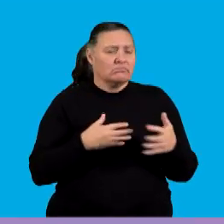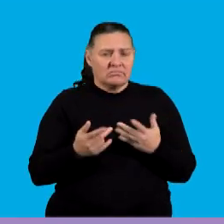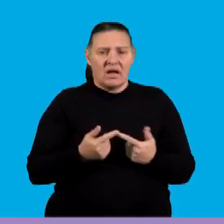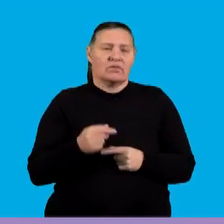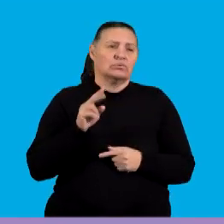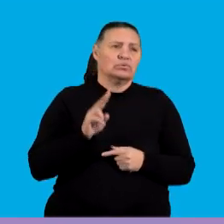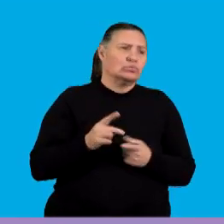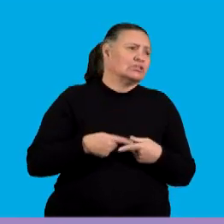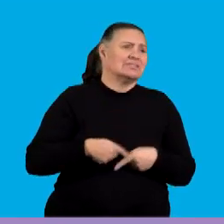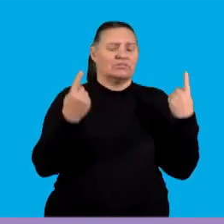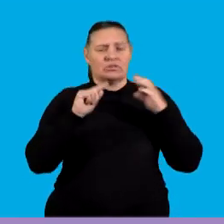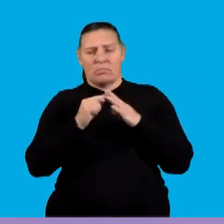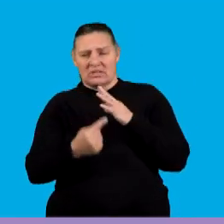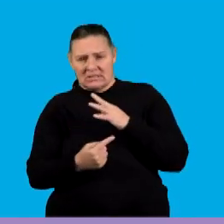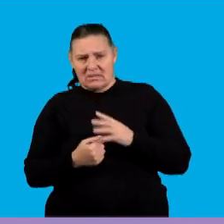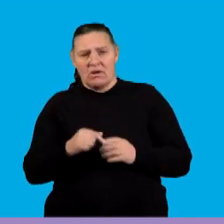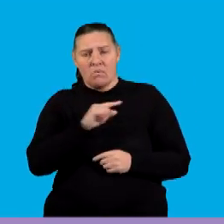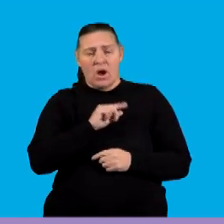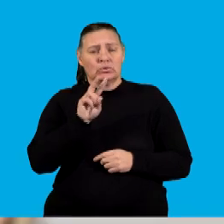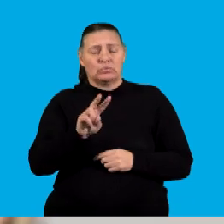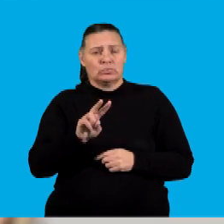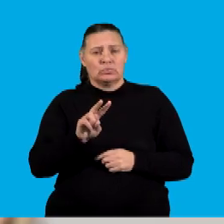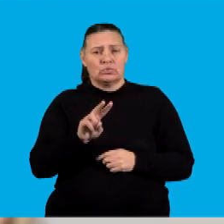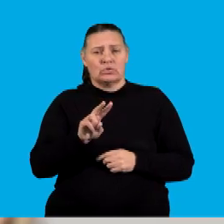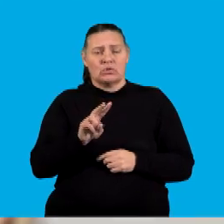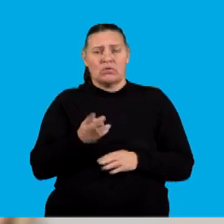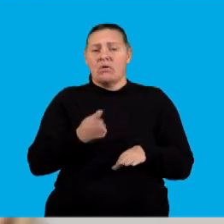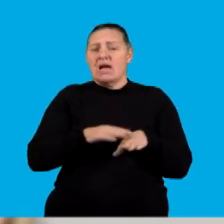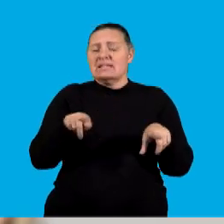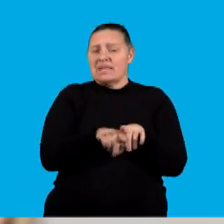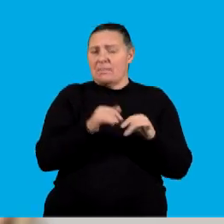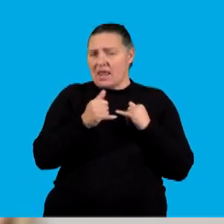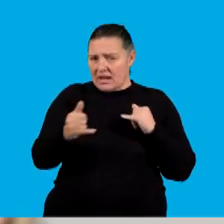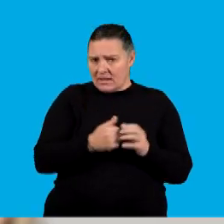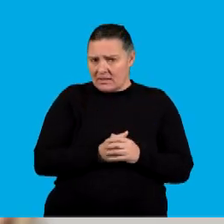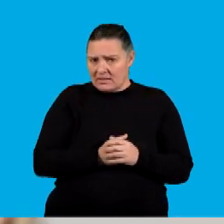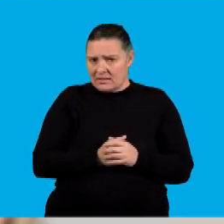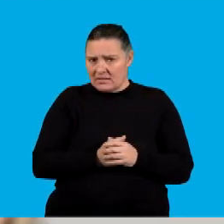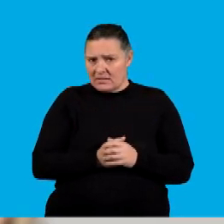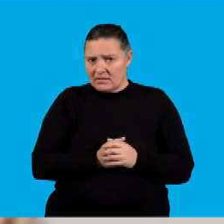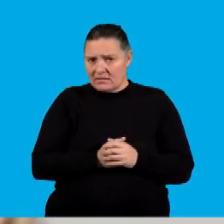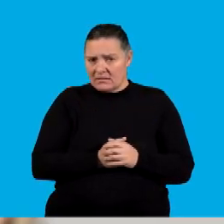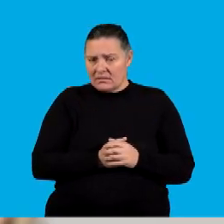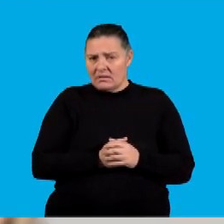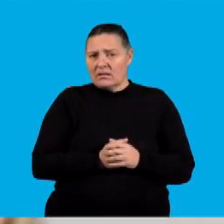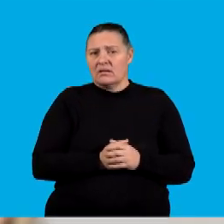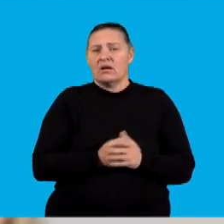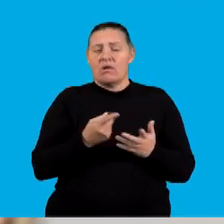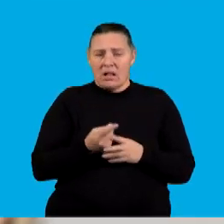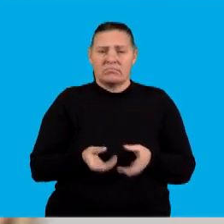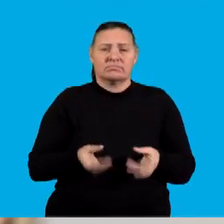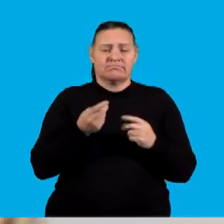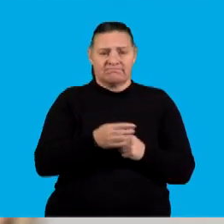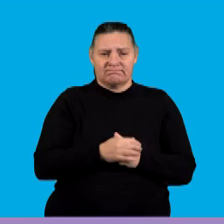though we used 2 different points, because those 2 points are on the same line, then that means that they